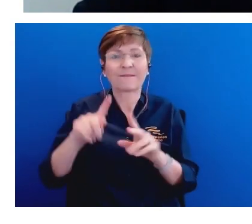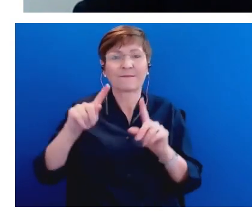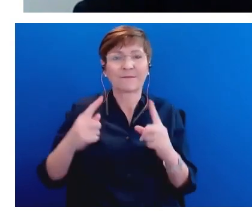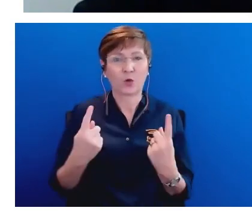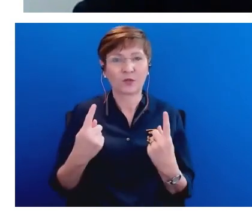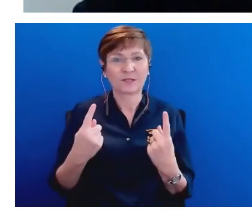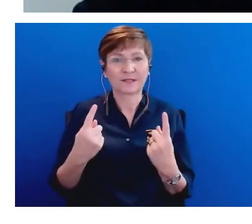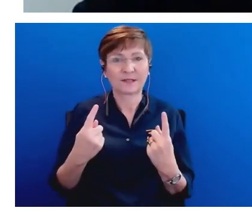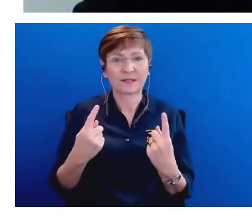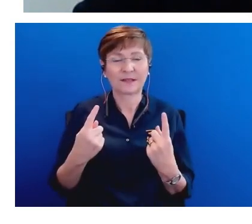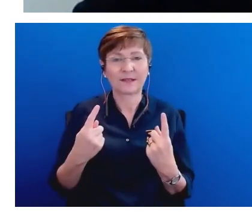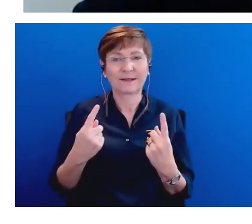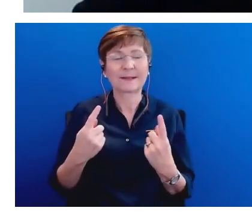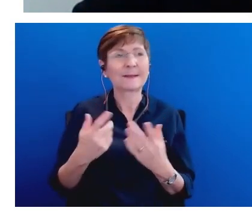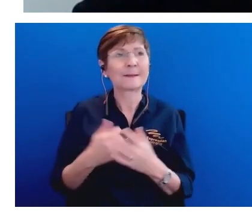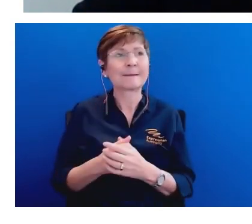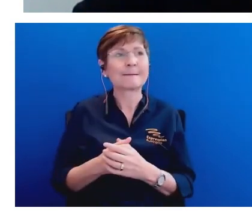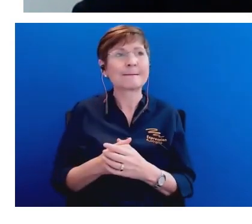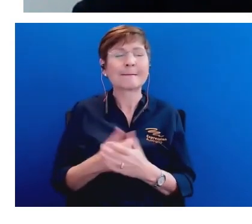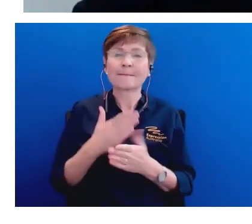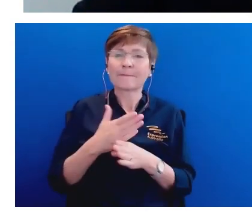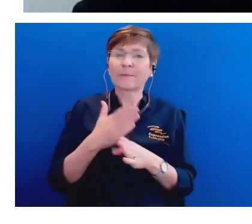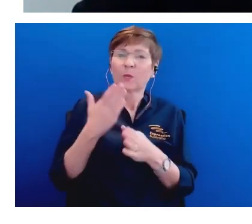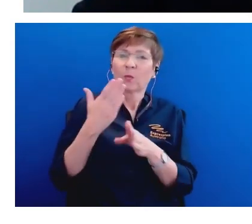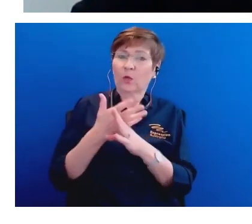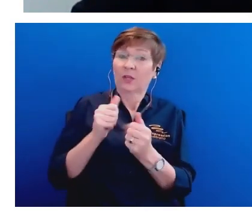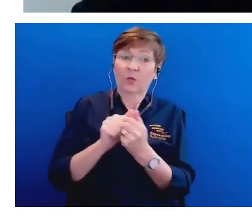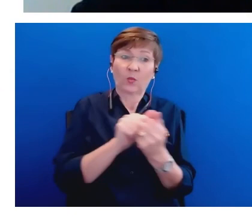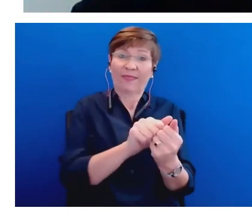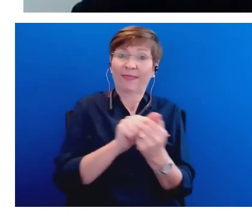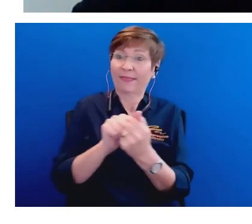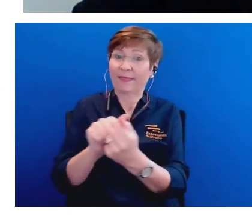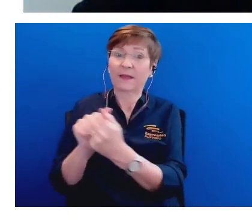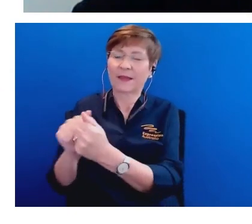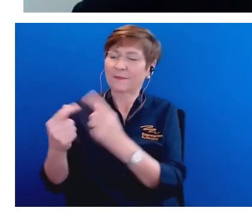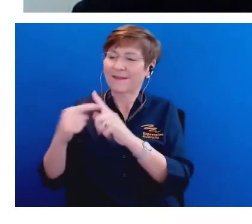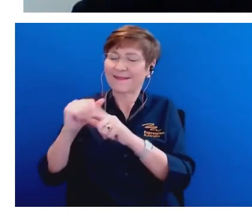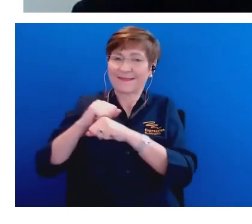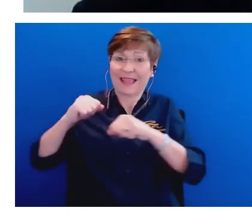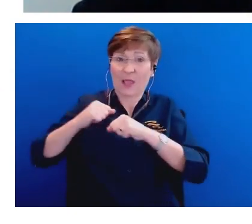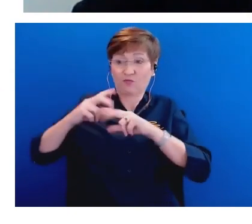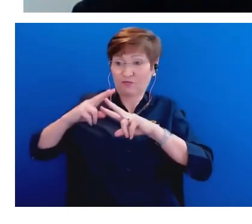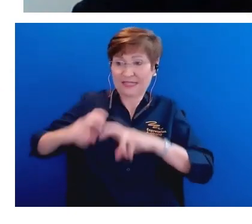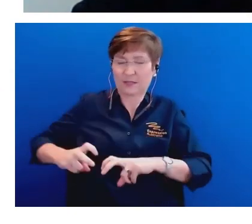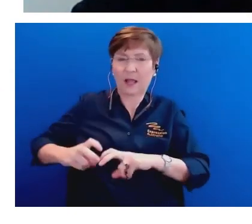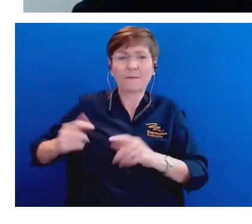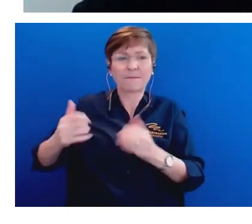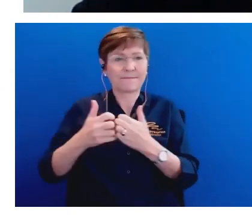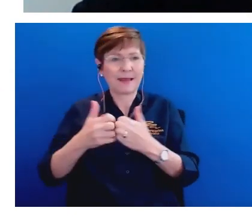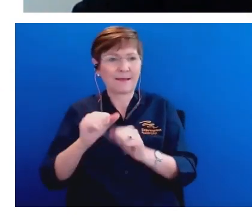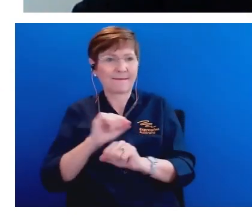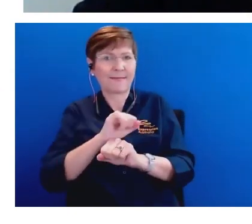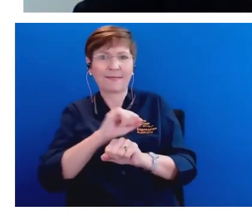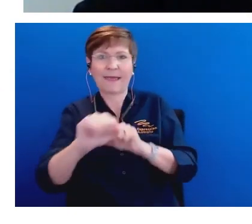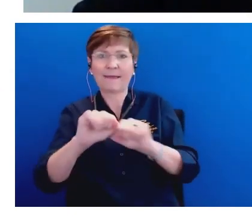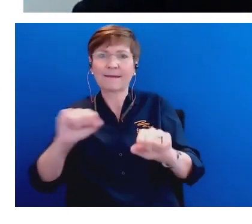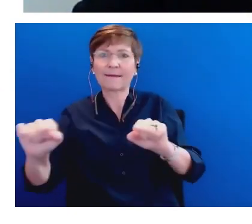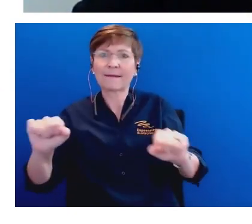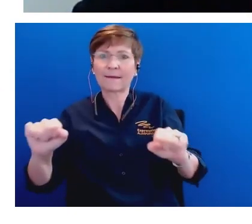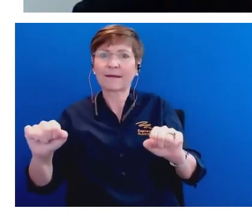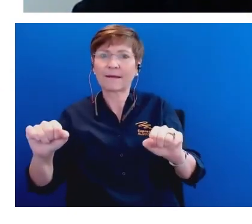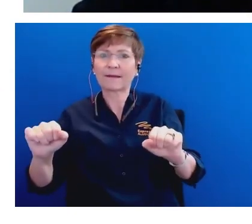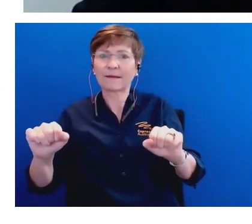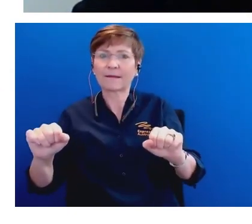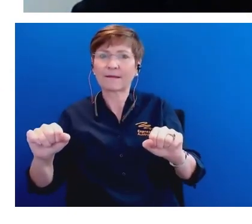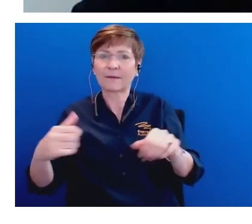it's very clear from working with providers and from our own research that a lot of their practices at the moment are, consistent with